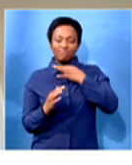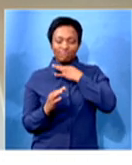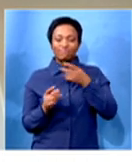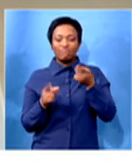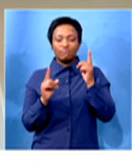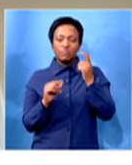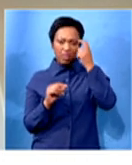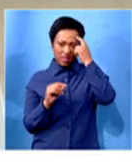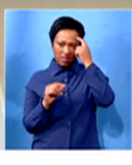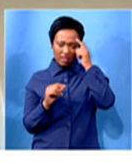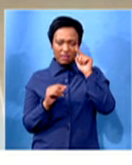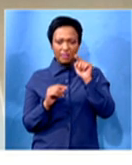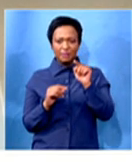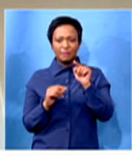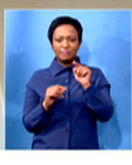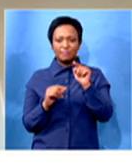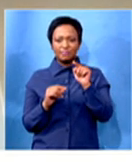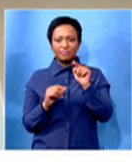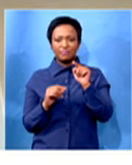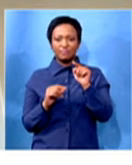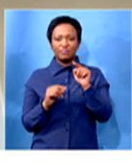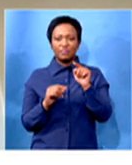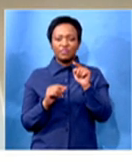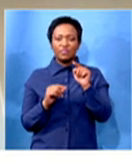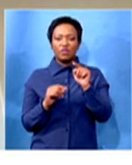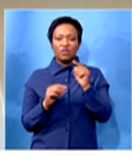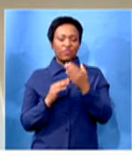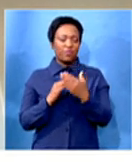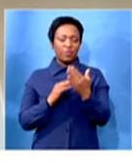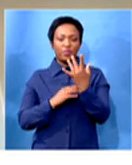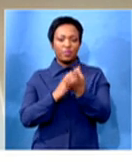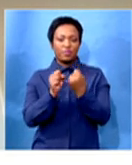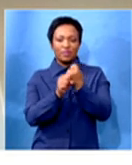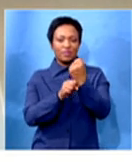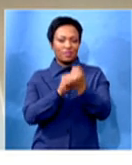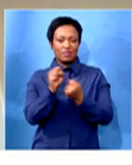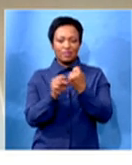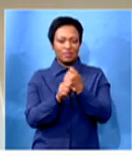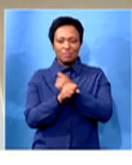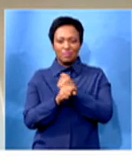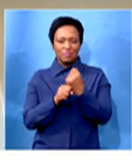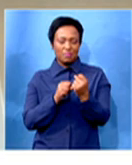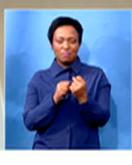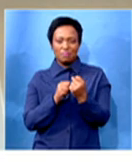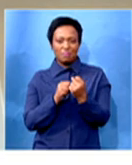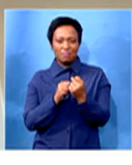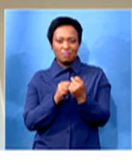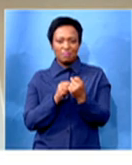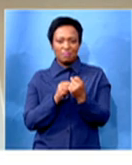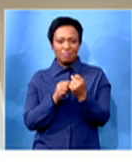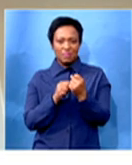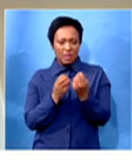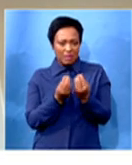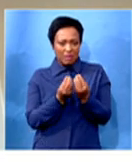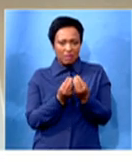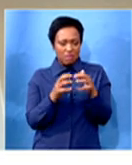that this is really in the 21st century not the way products should be